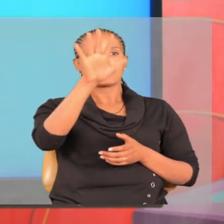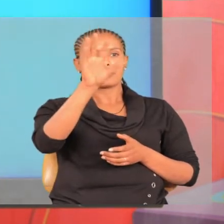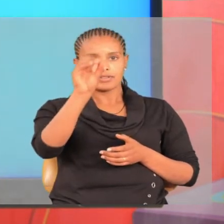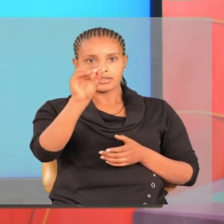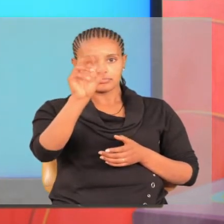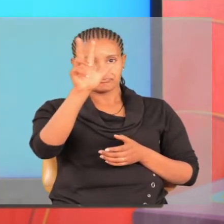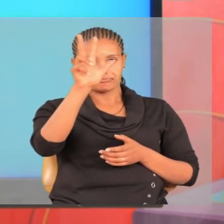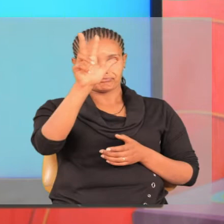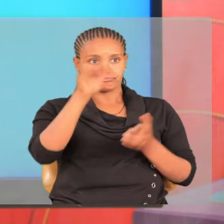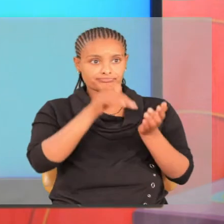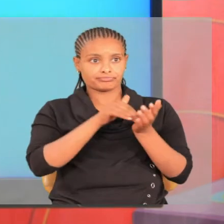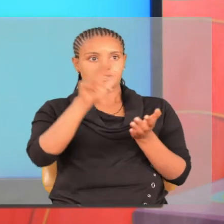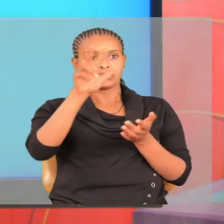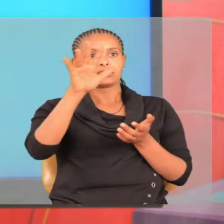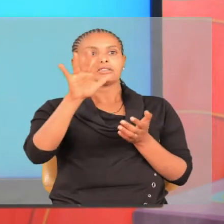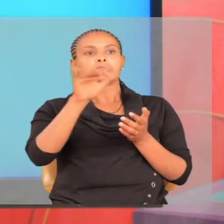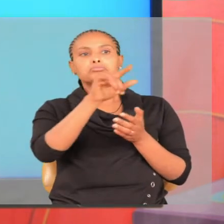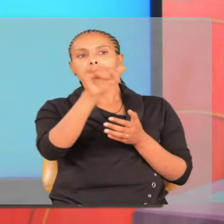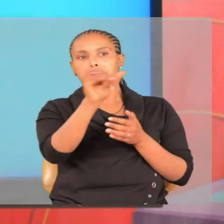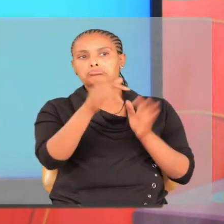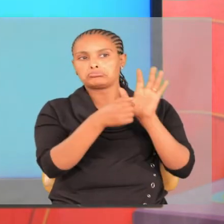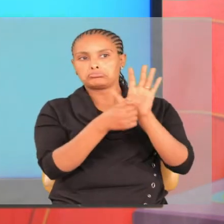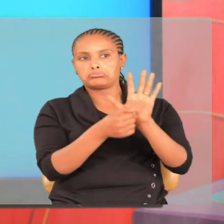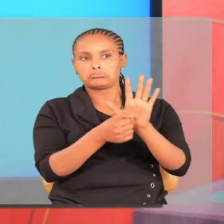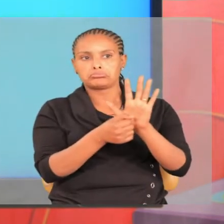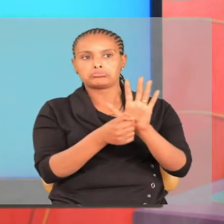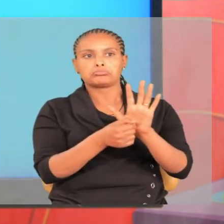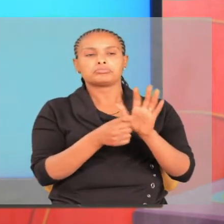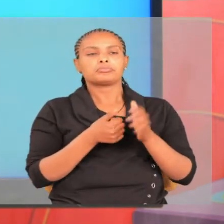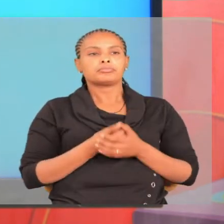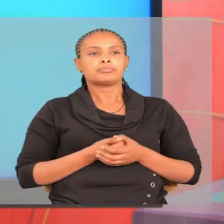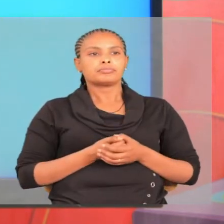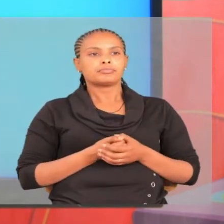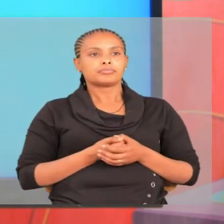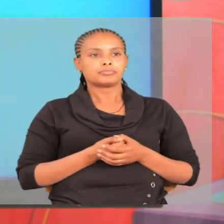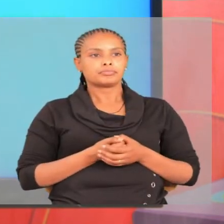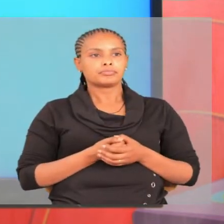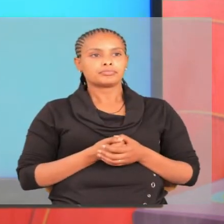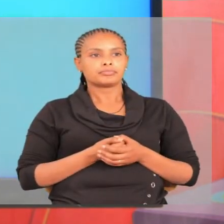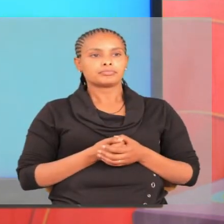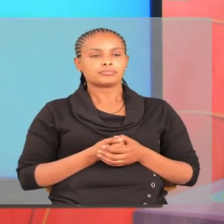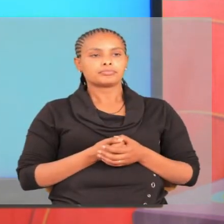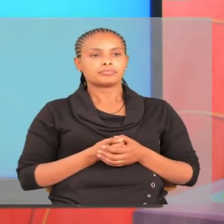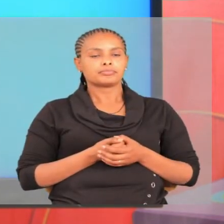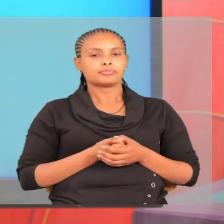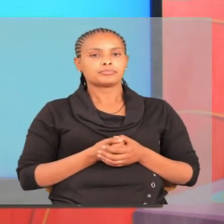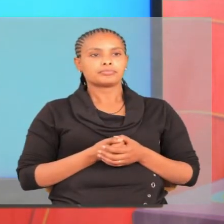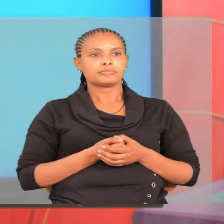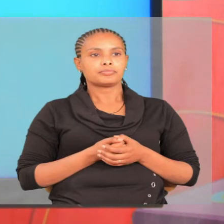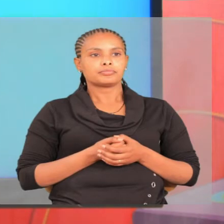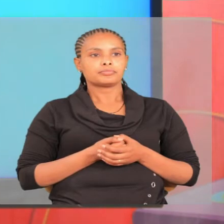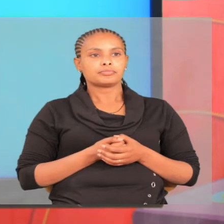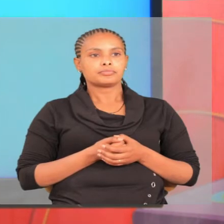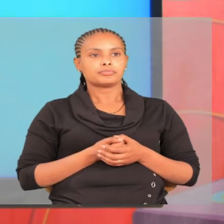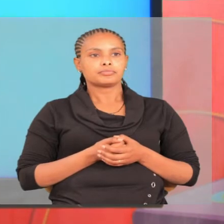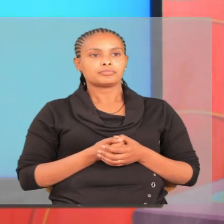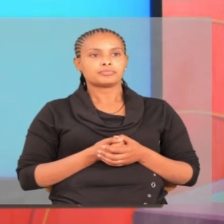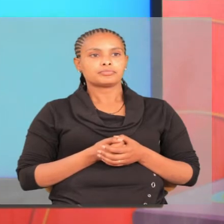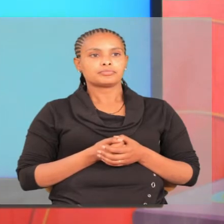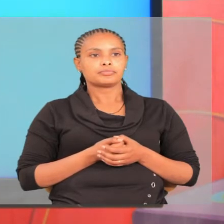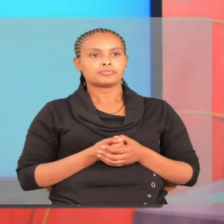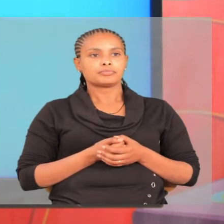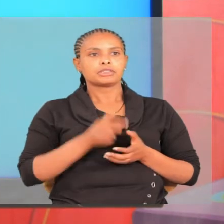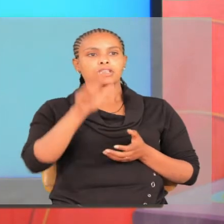35.50 minus 34.97 is 53. This is 53 equal